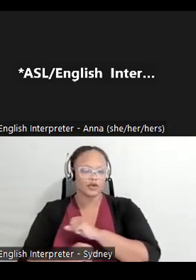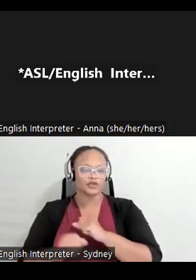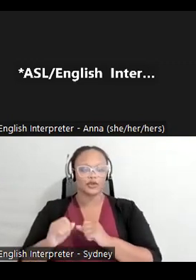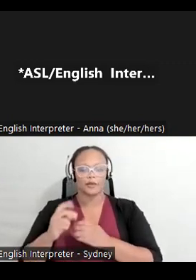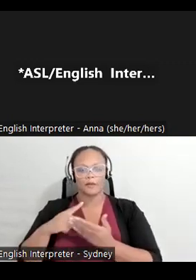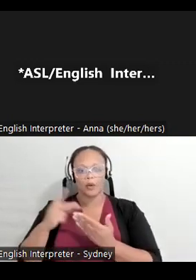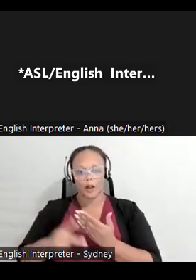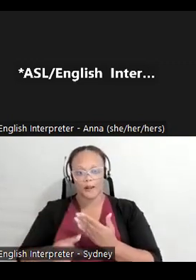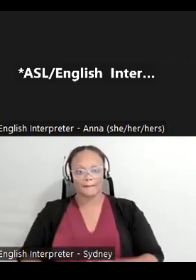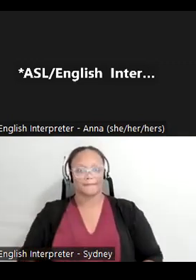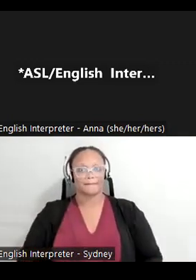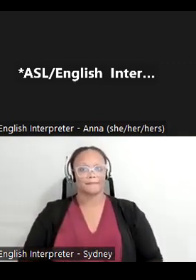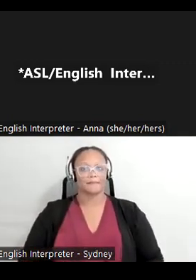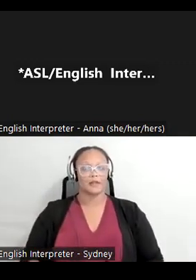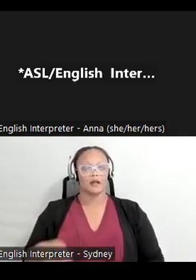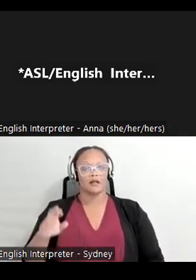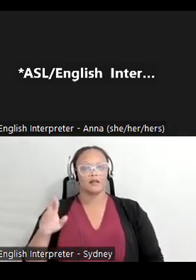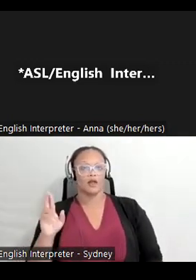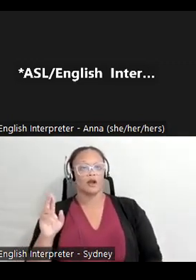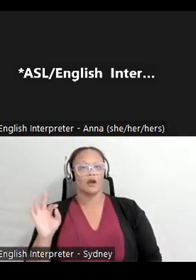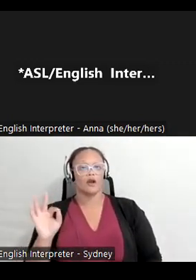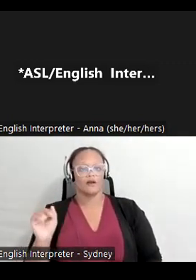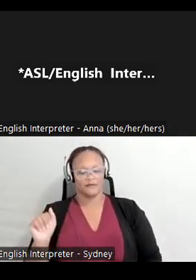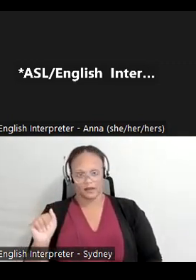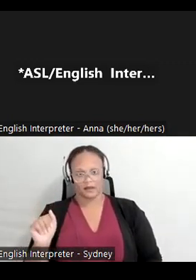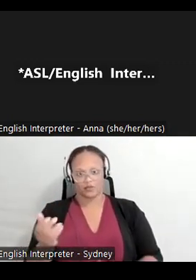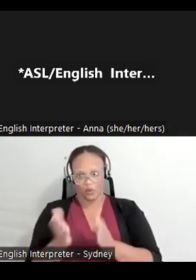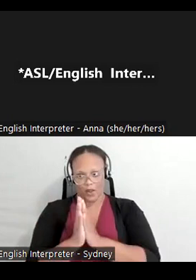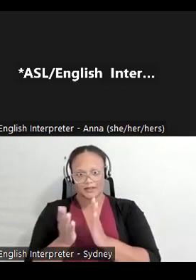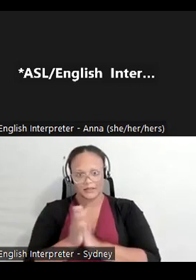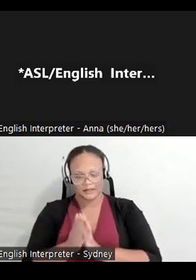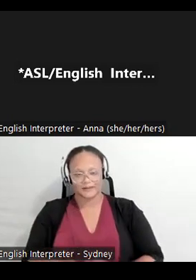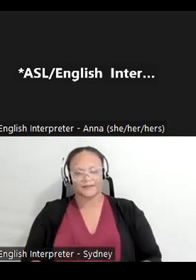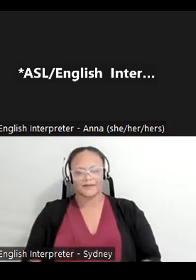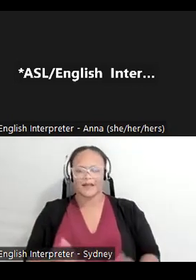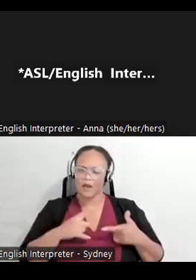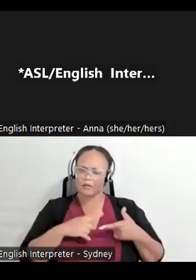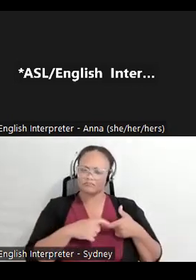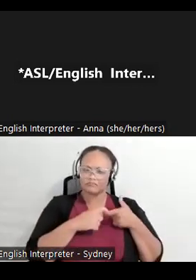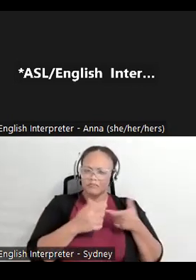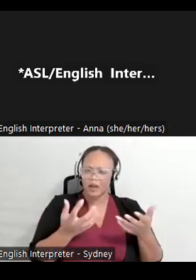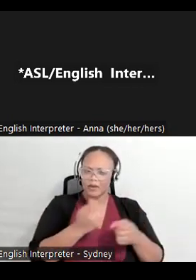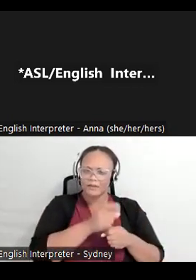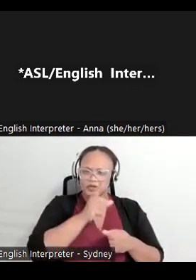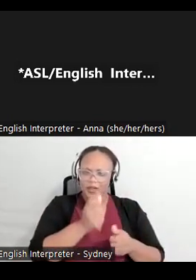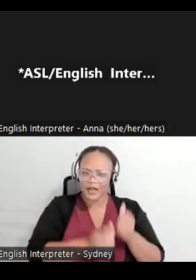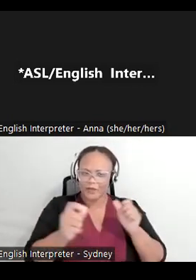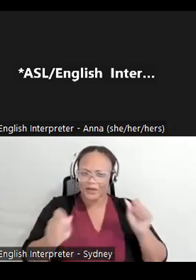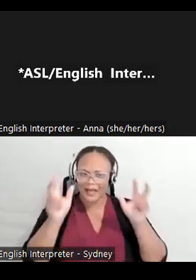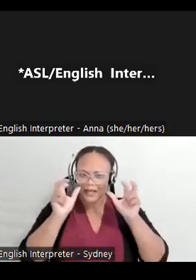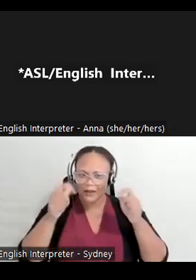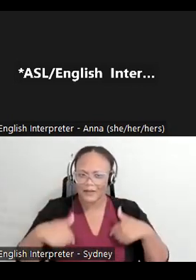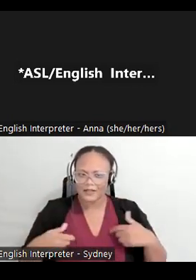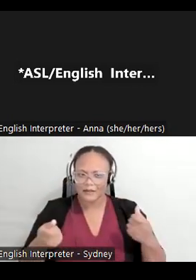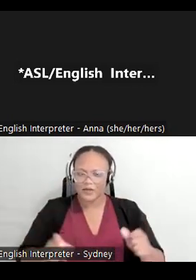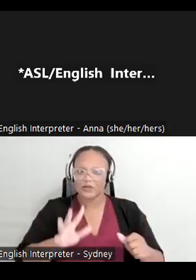for applications RFA for this funding. Also, let me pause. I want to make sure everyone can hear me, so I'm trying to talk